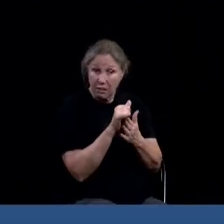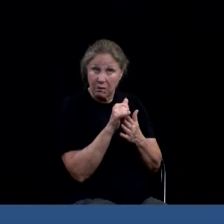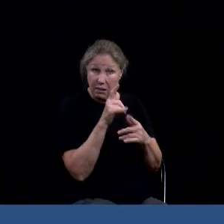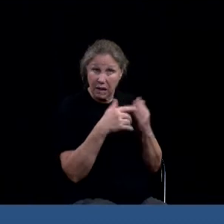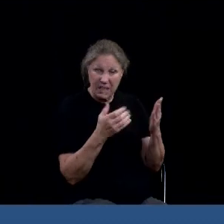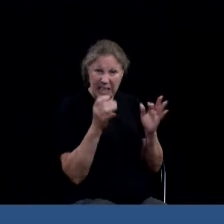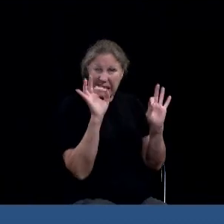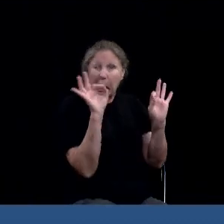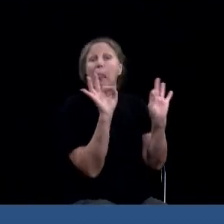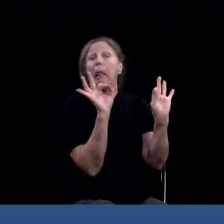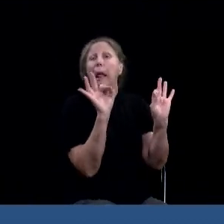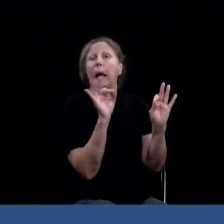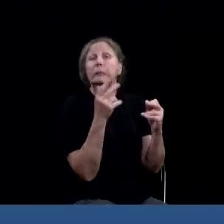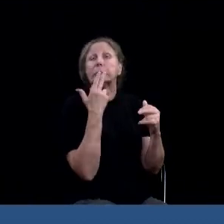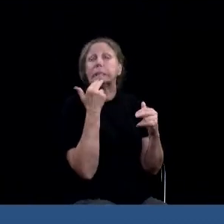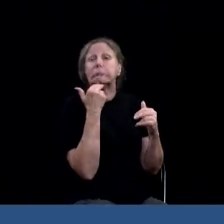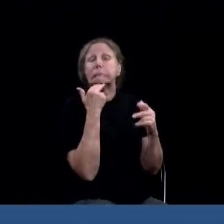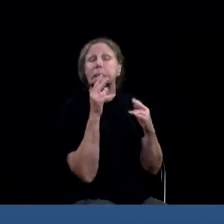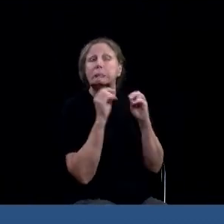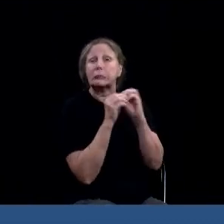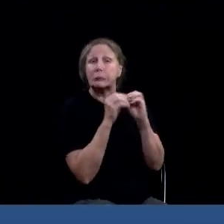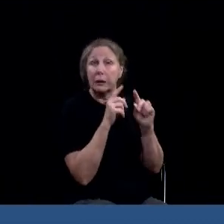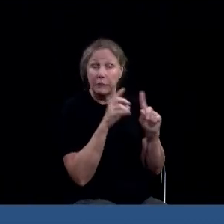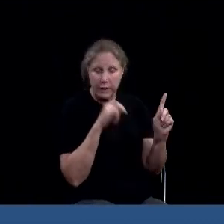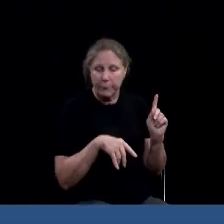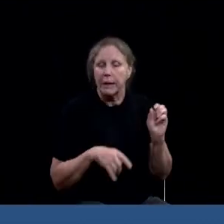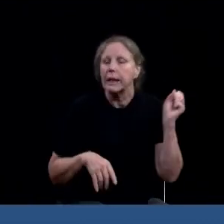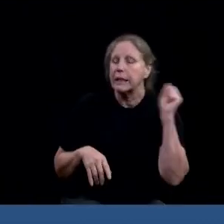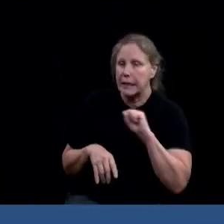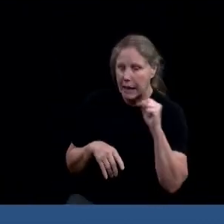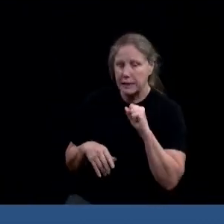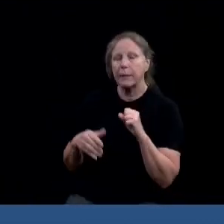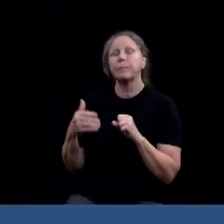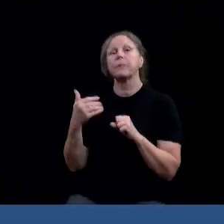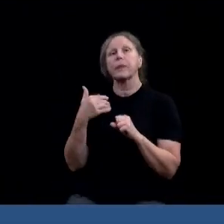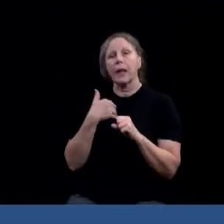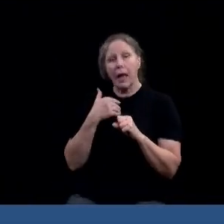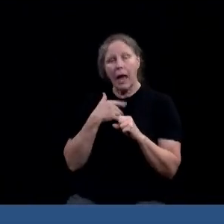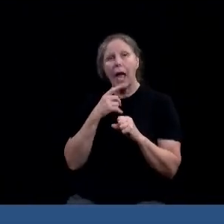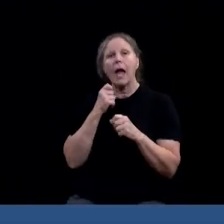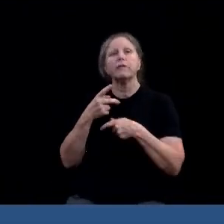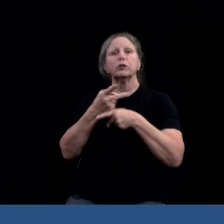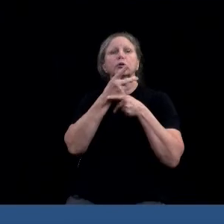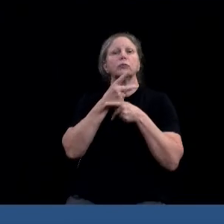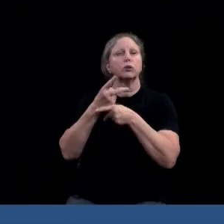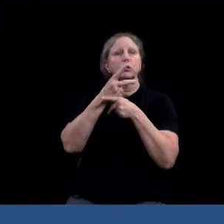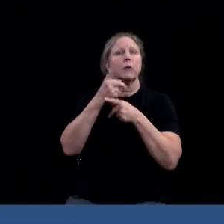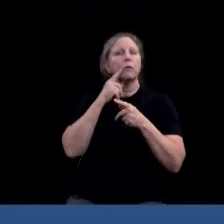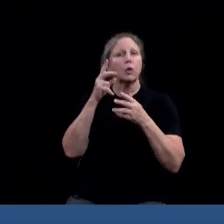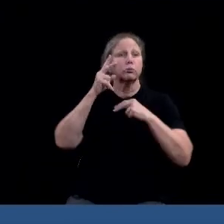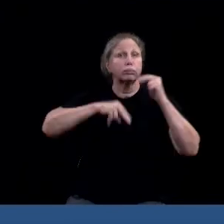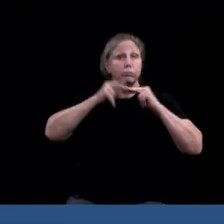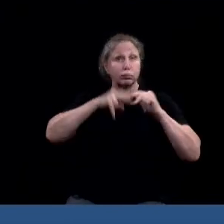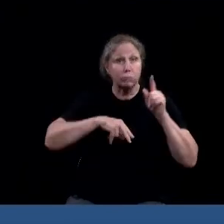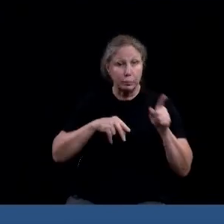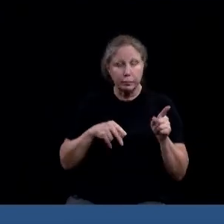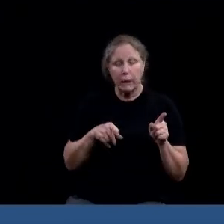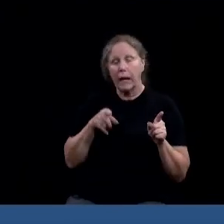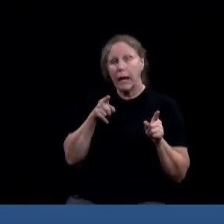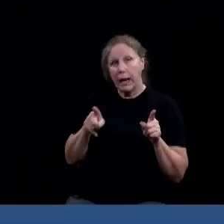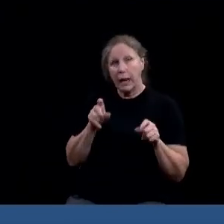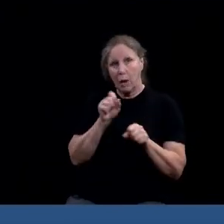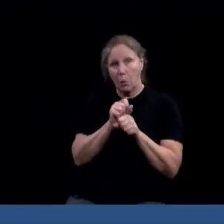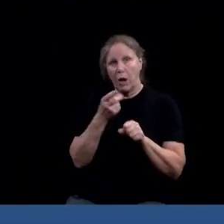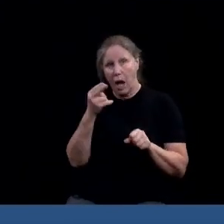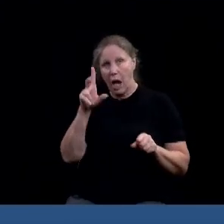of? Yes, we have a construction superintendent, and so he works for the housing authority. He won't work for the general contractor. That's